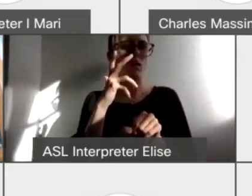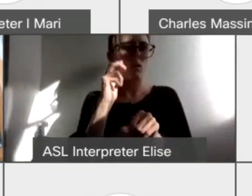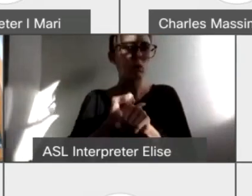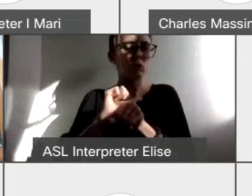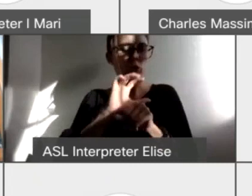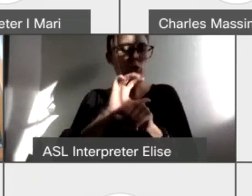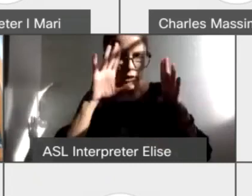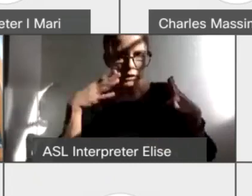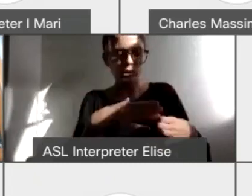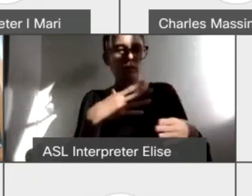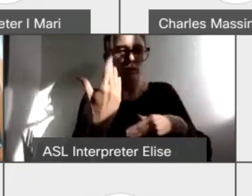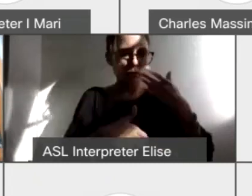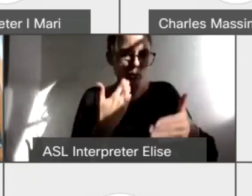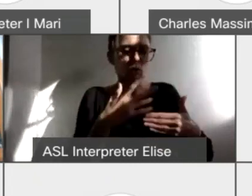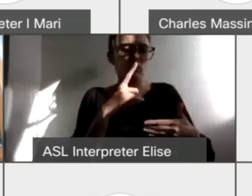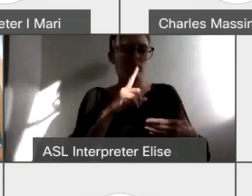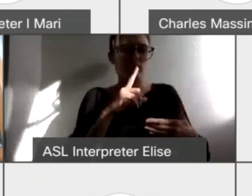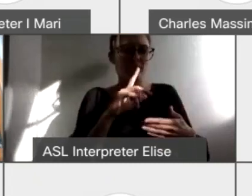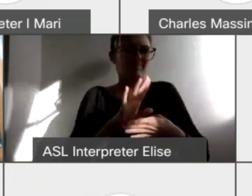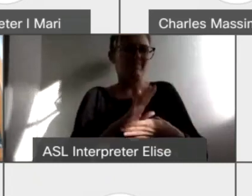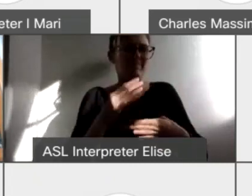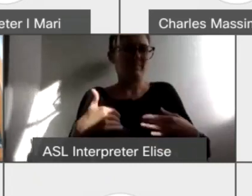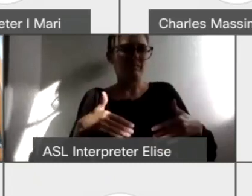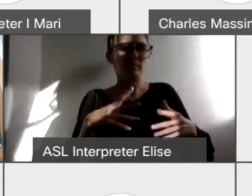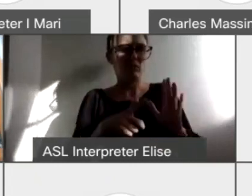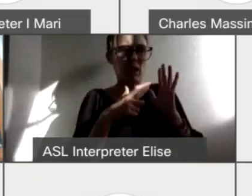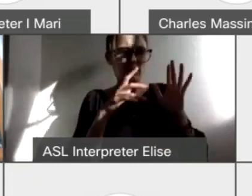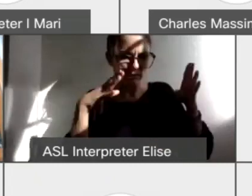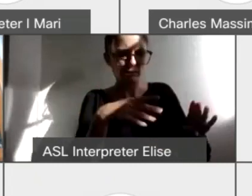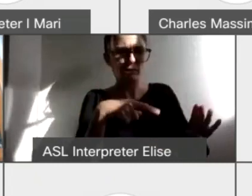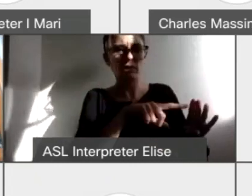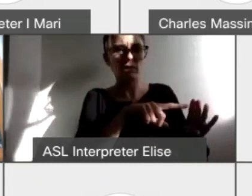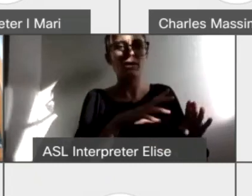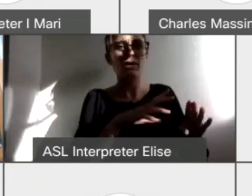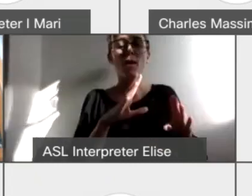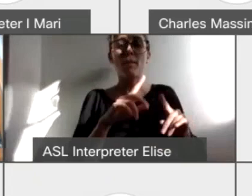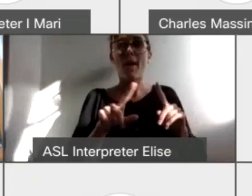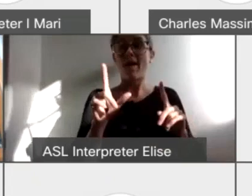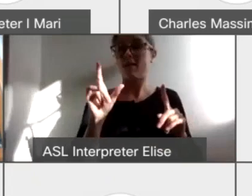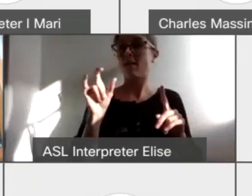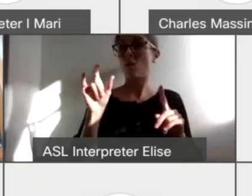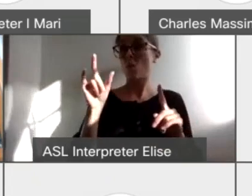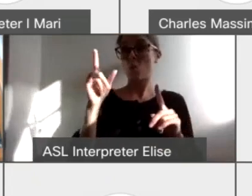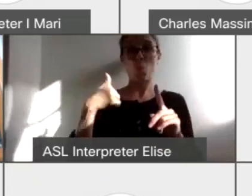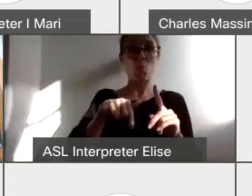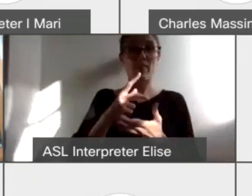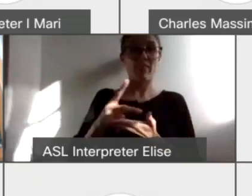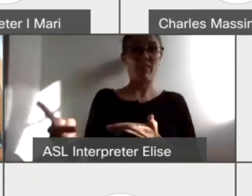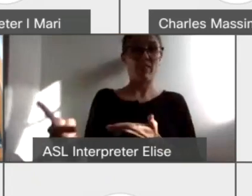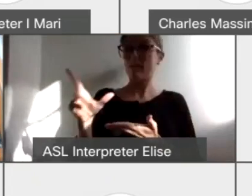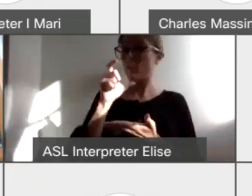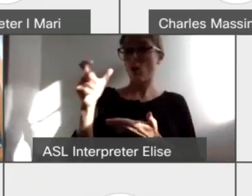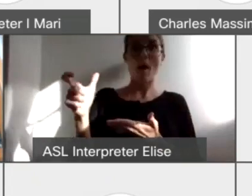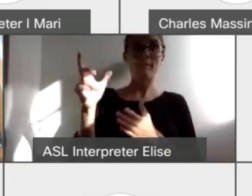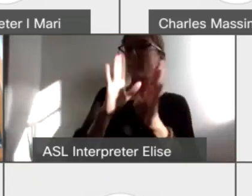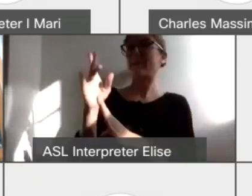our attention. But, an agency that fails to plan for the future, is leaving open,